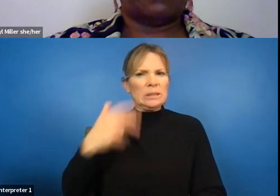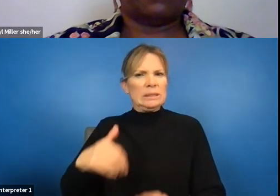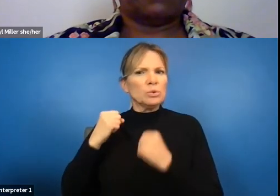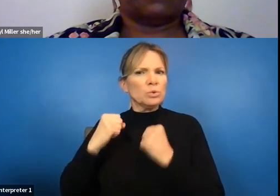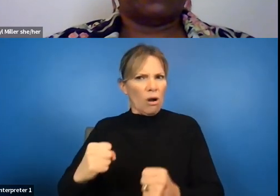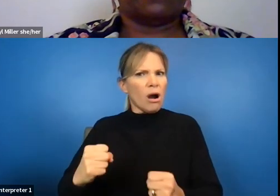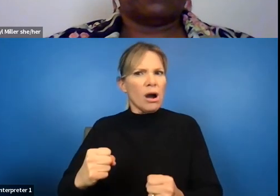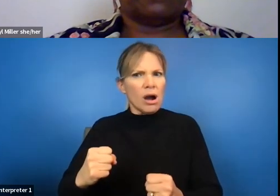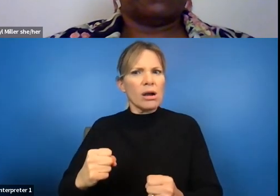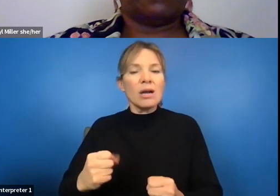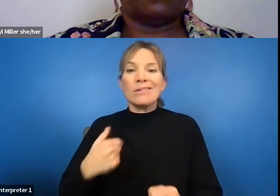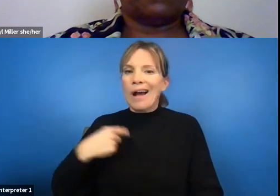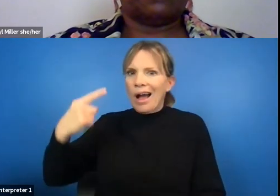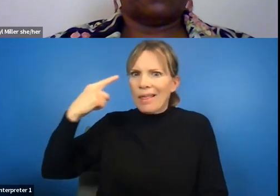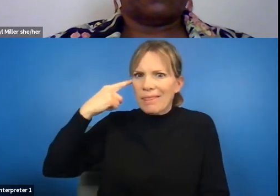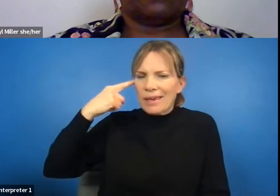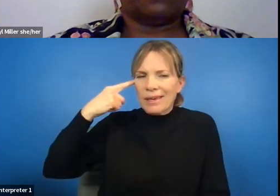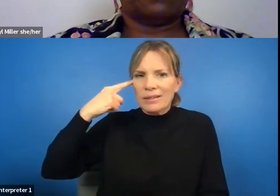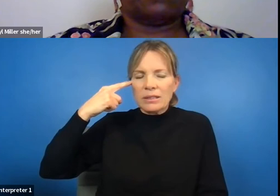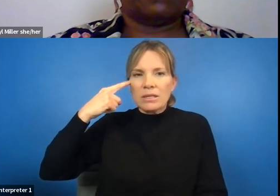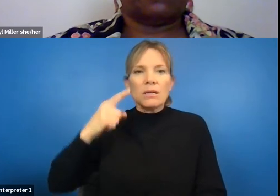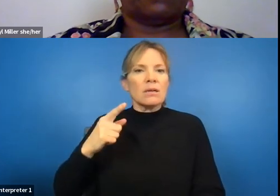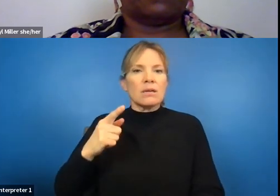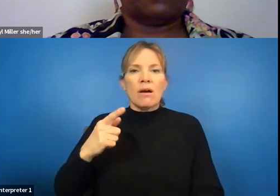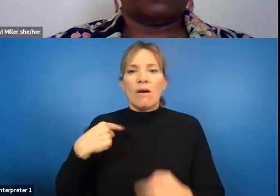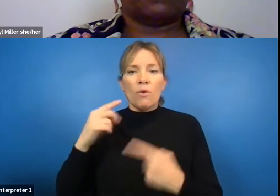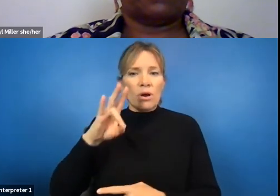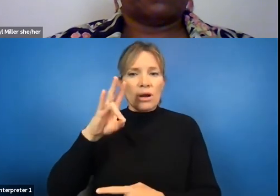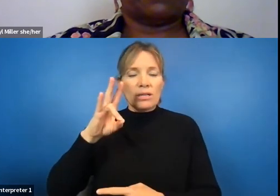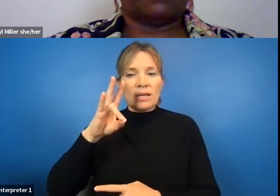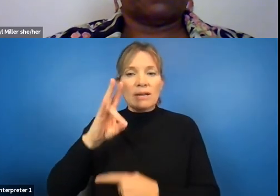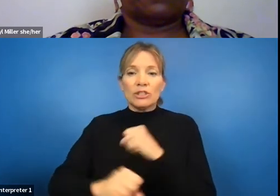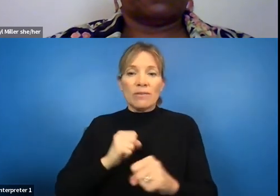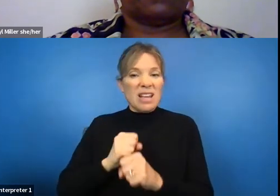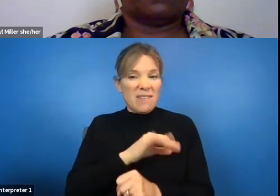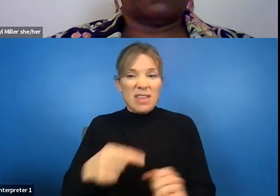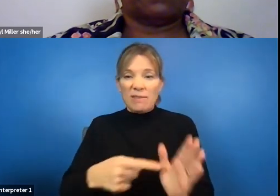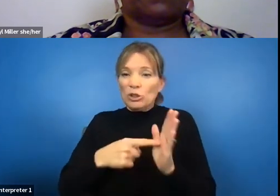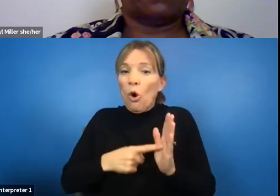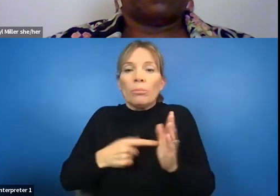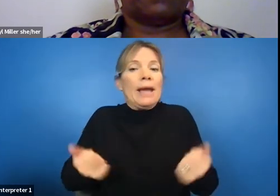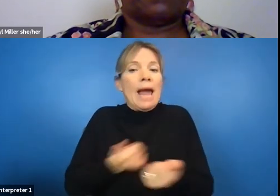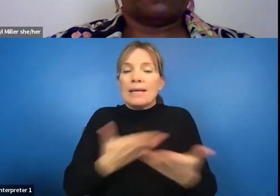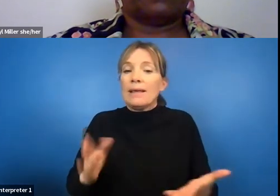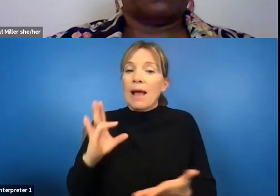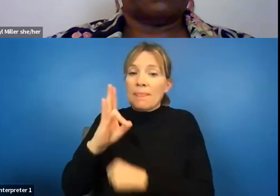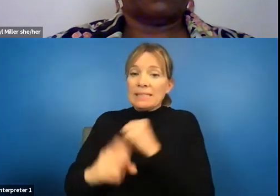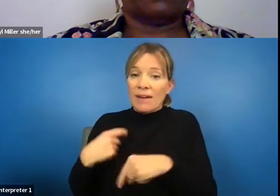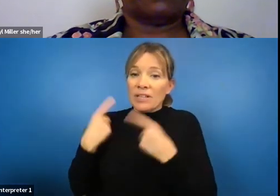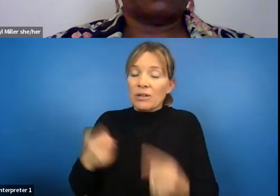strongly. And so I think if the last 7 years have shown me anything, it is